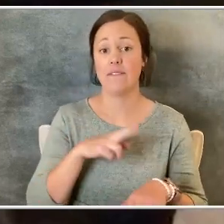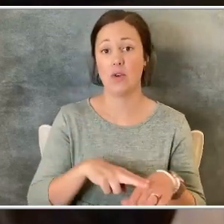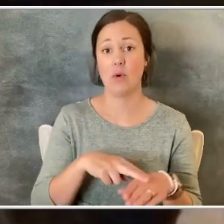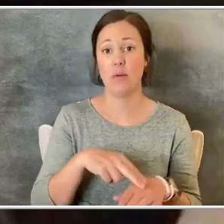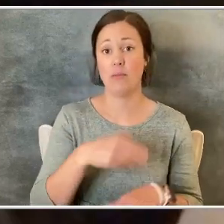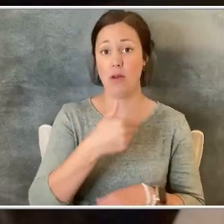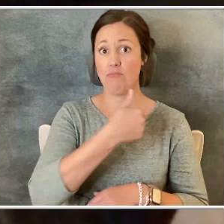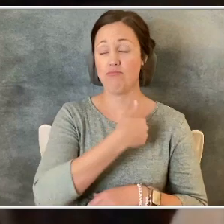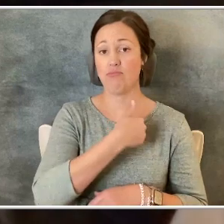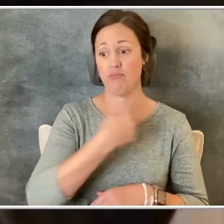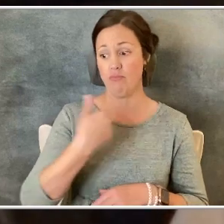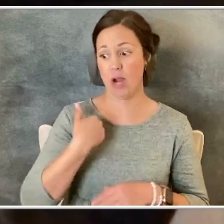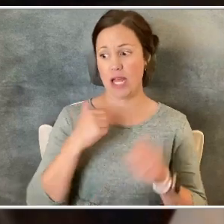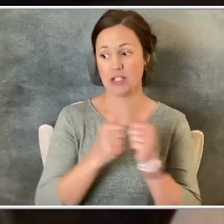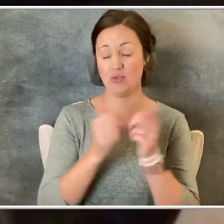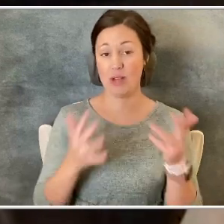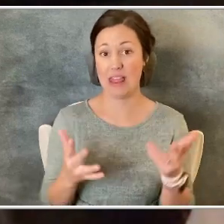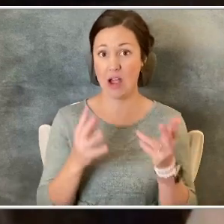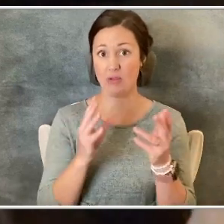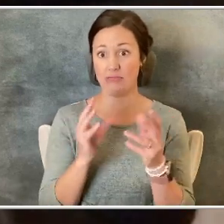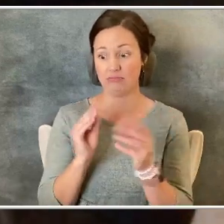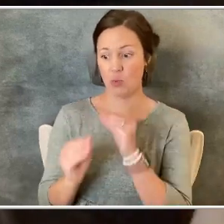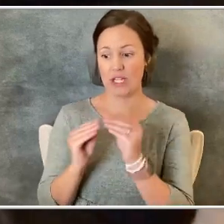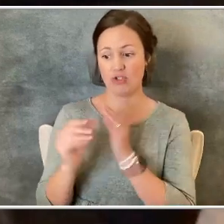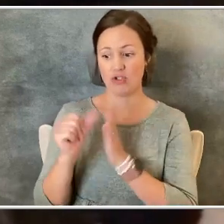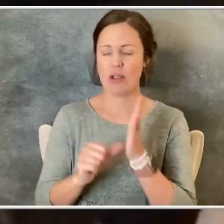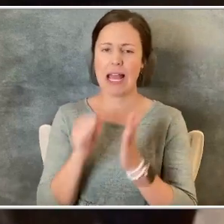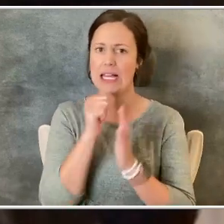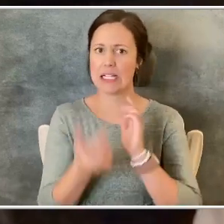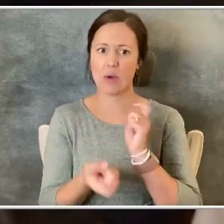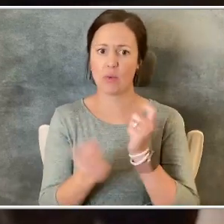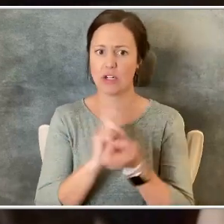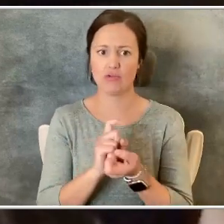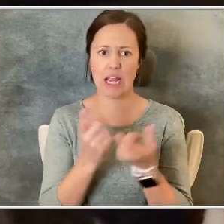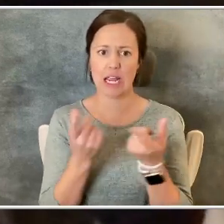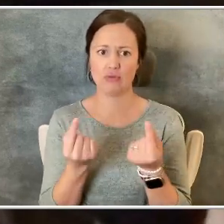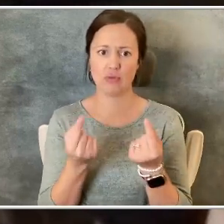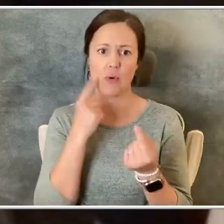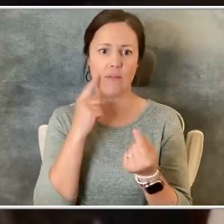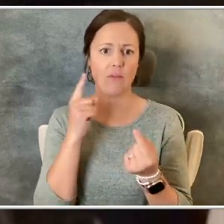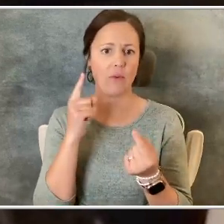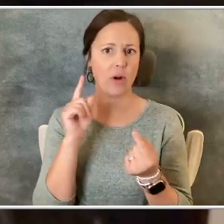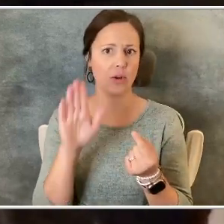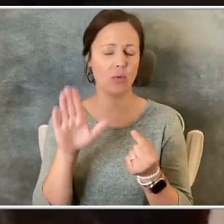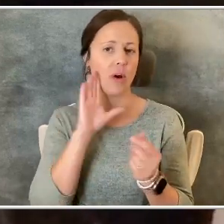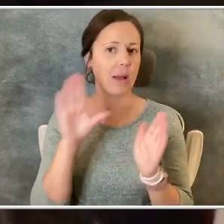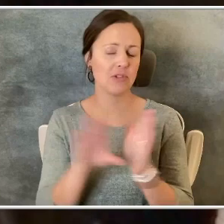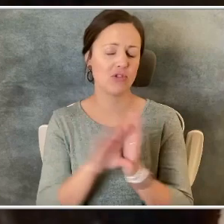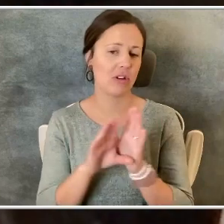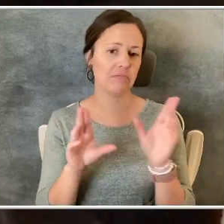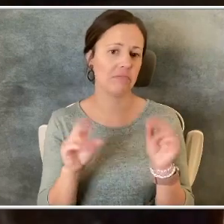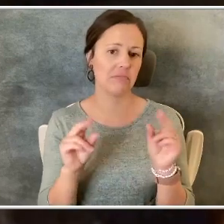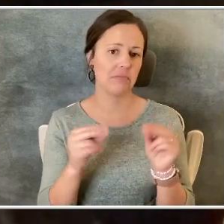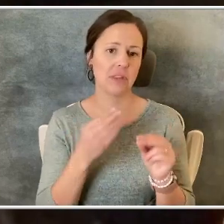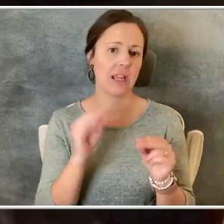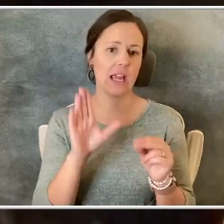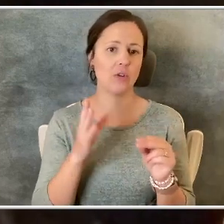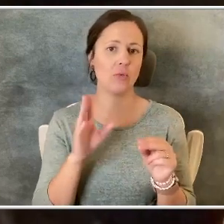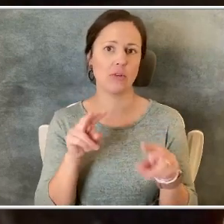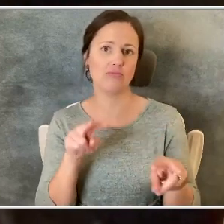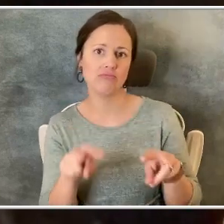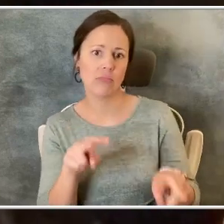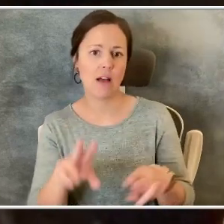reconstruction, it's not going to change what you normally do for your imaging and your surveillance of the other